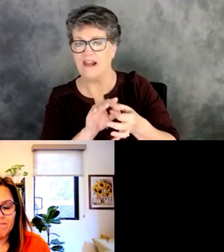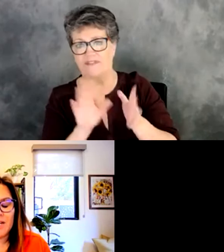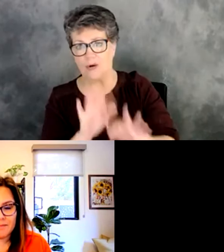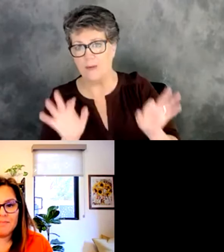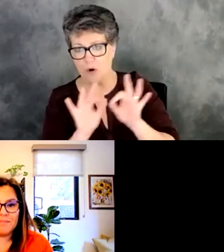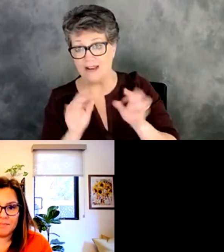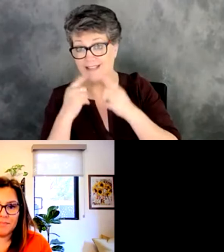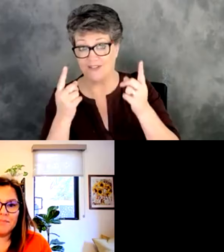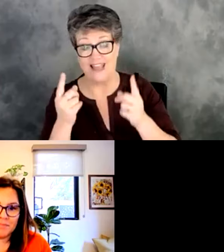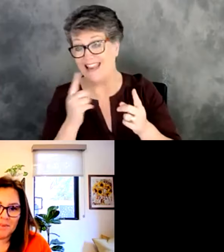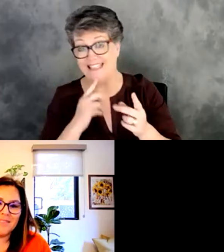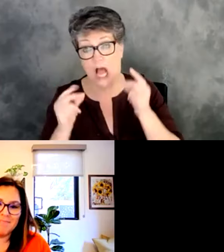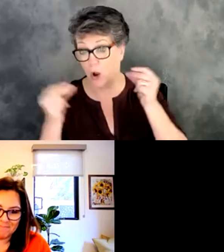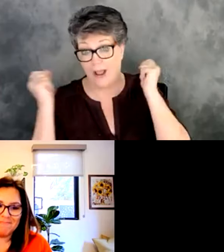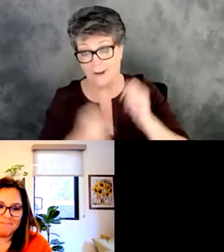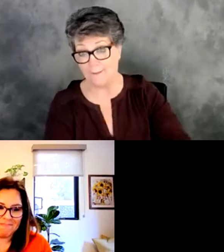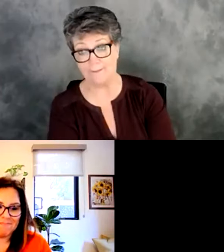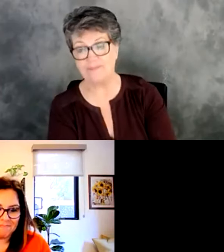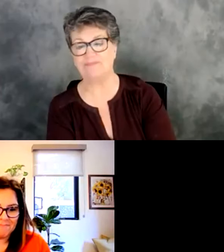And that doesn't come quick.